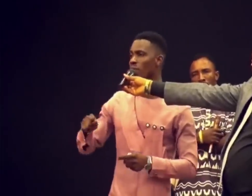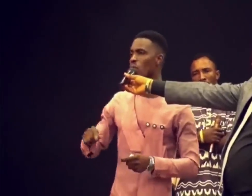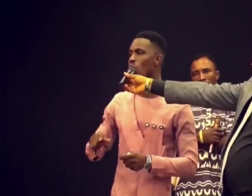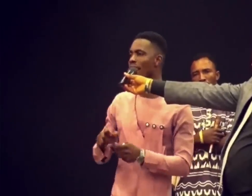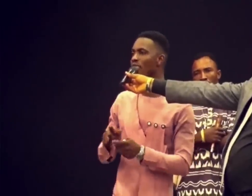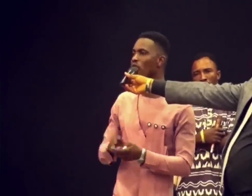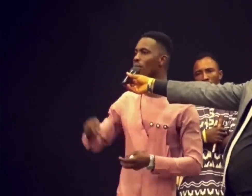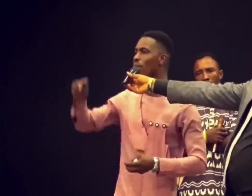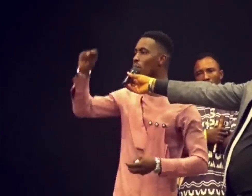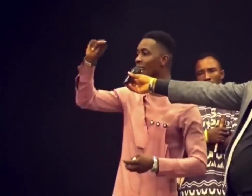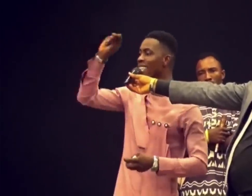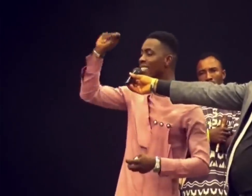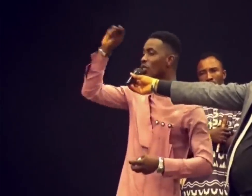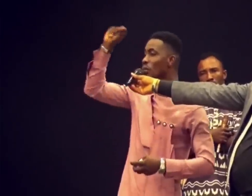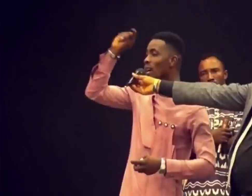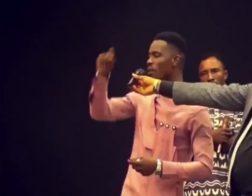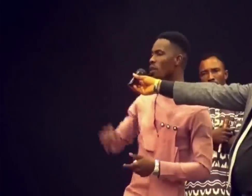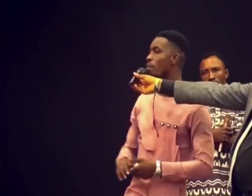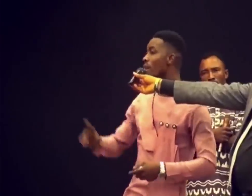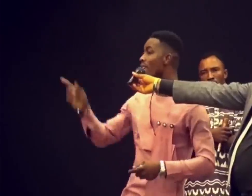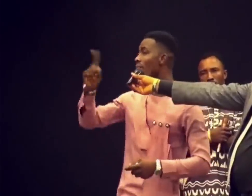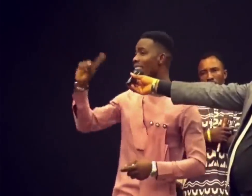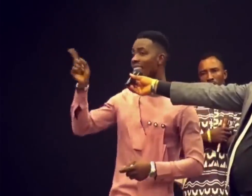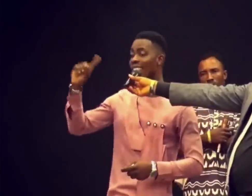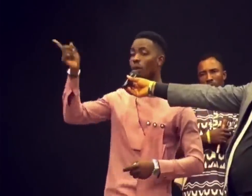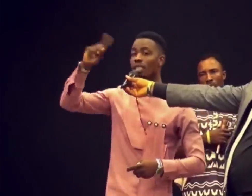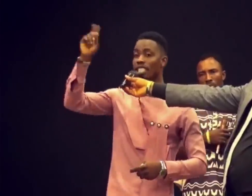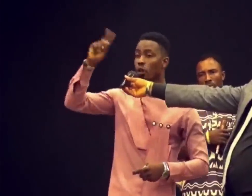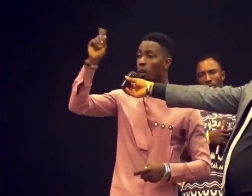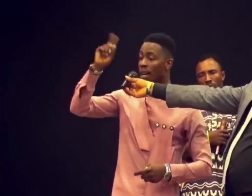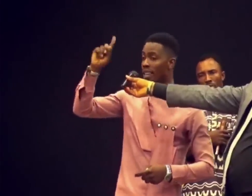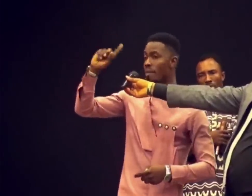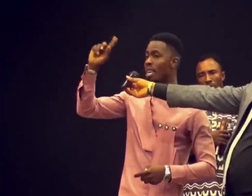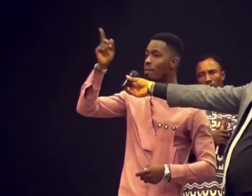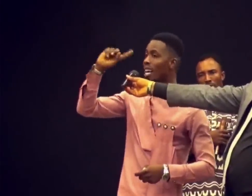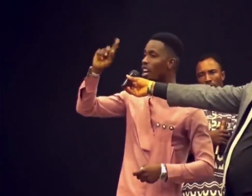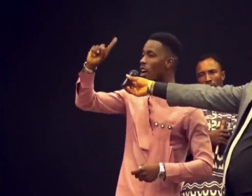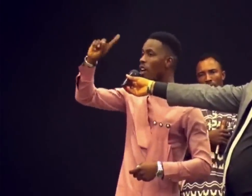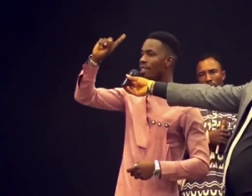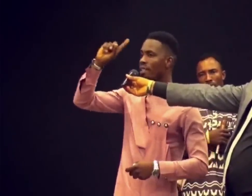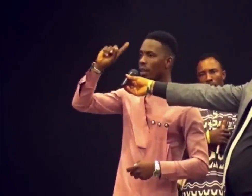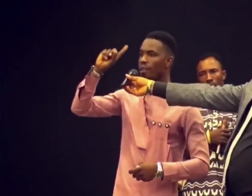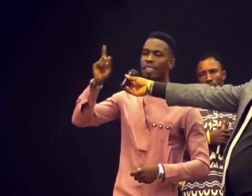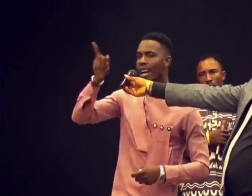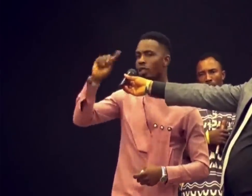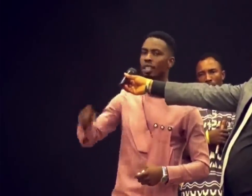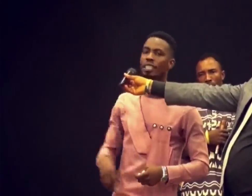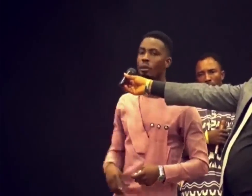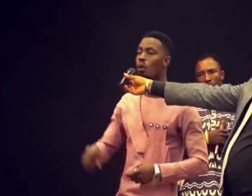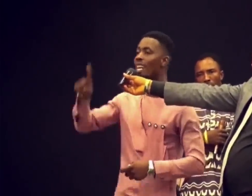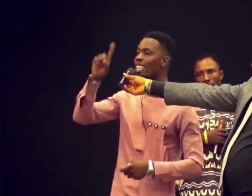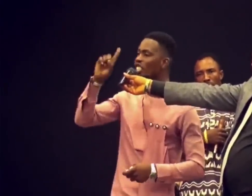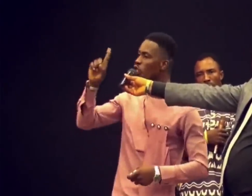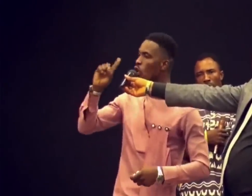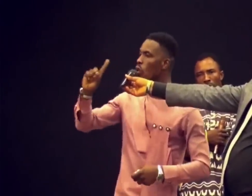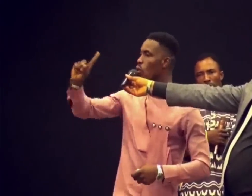e wa eni kan ti pe mo ba ni e sise o ti pe mi igba ise lati jo mo tin sise uber mi igba ise 50,000 ri mo